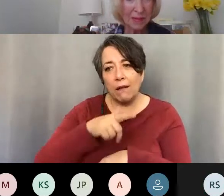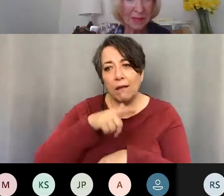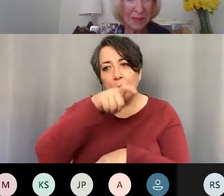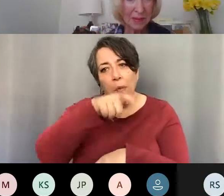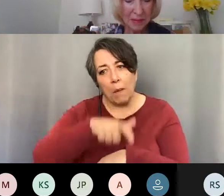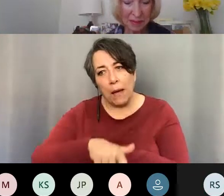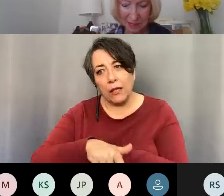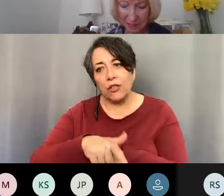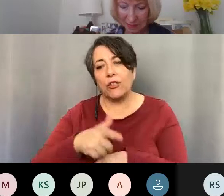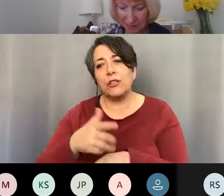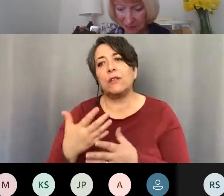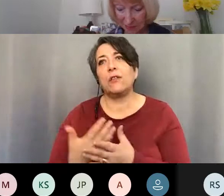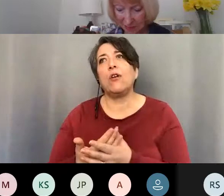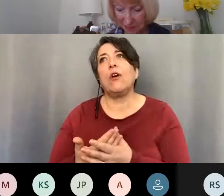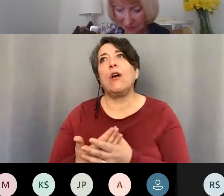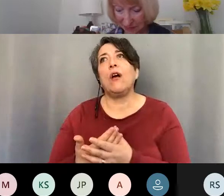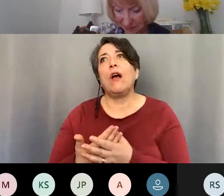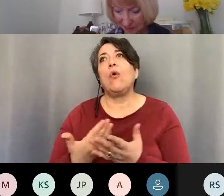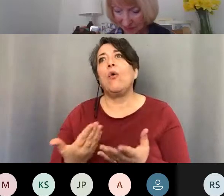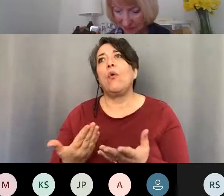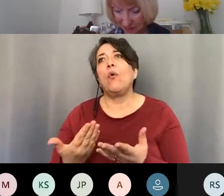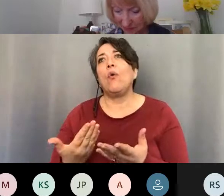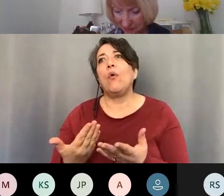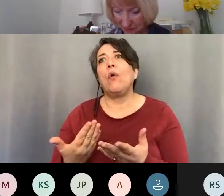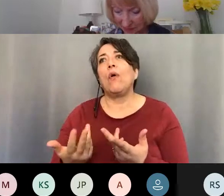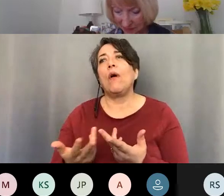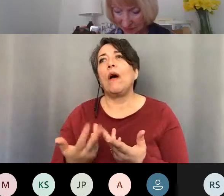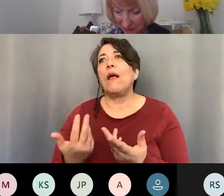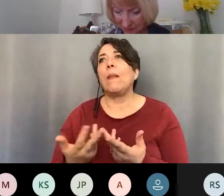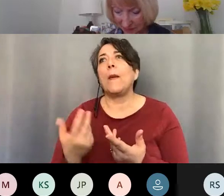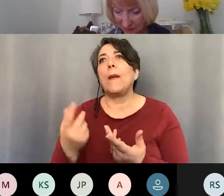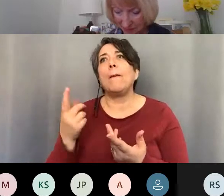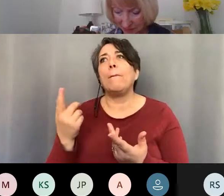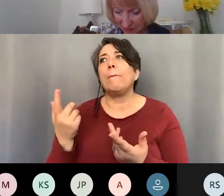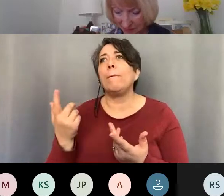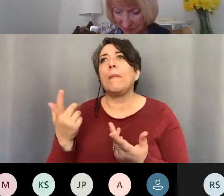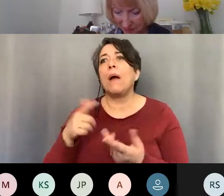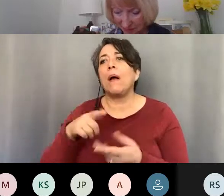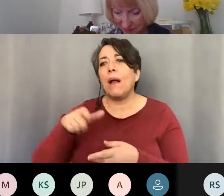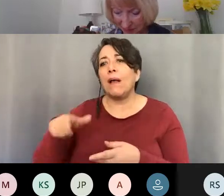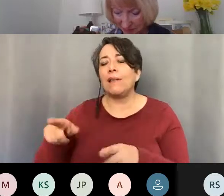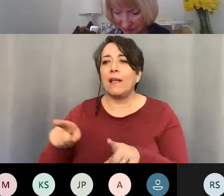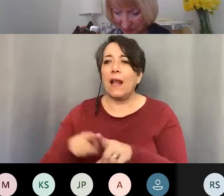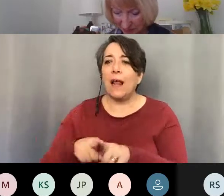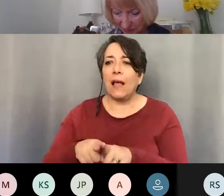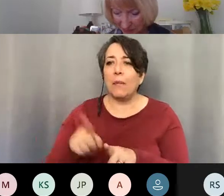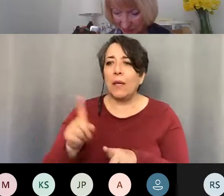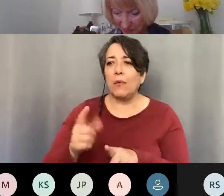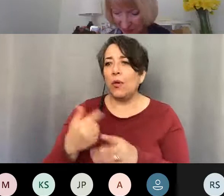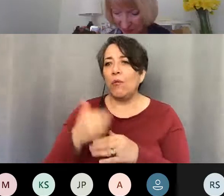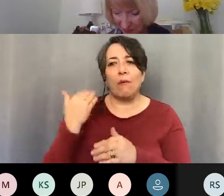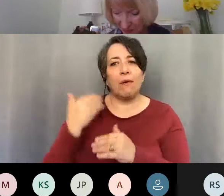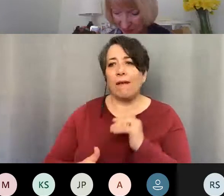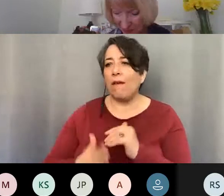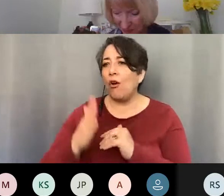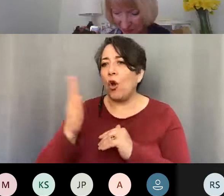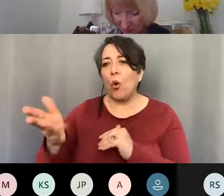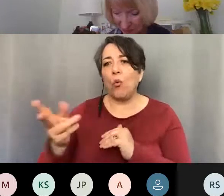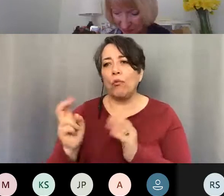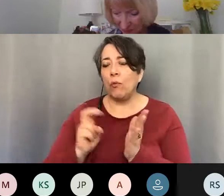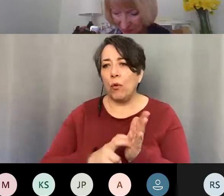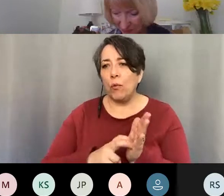not brought is also what was traditionally called did not attend. Just wondered what sort of safeguards